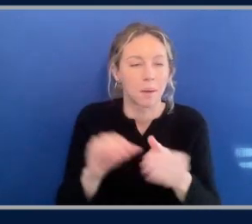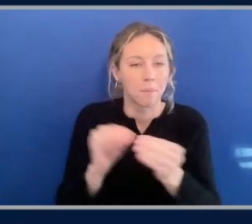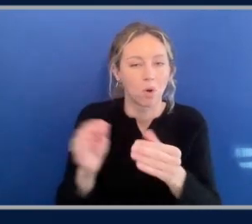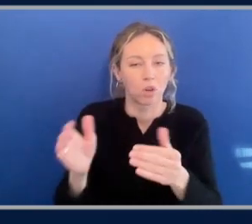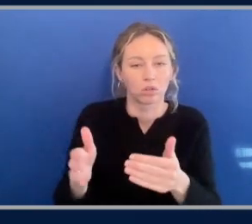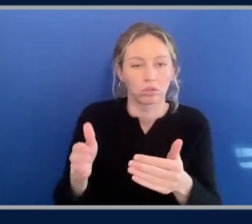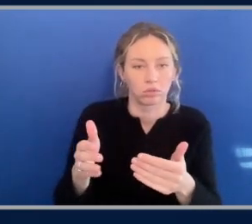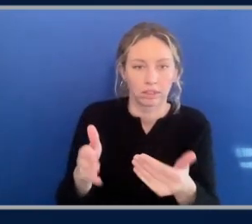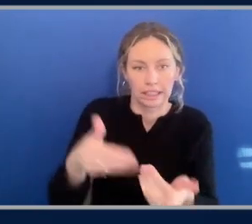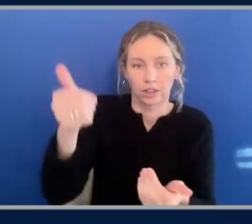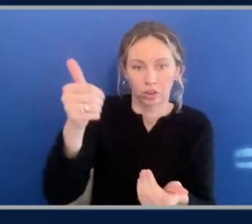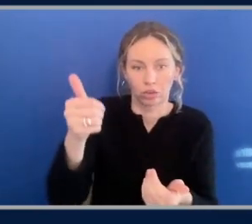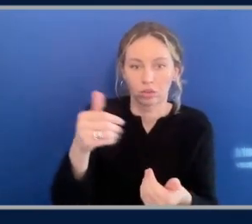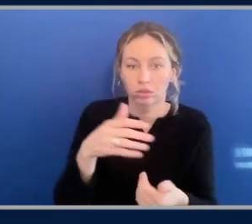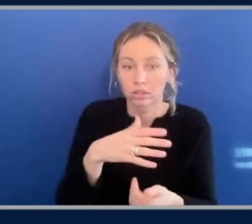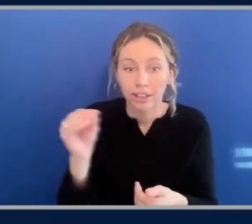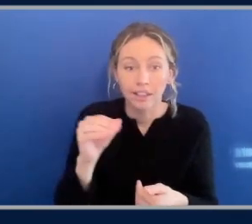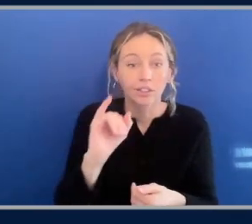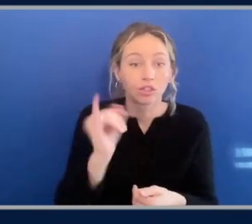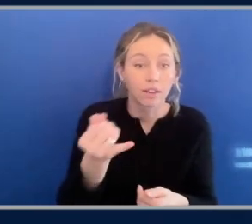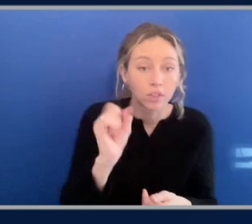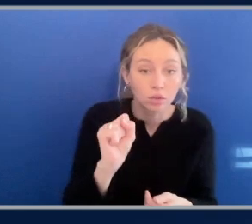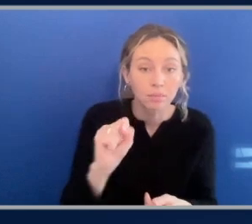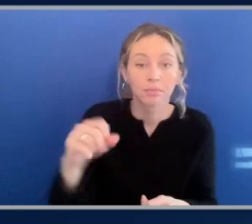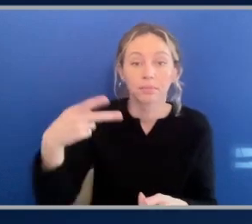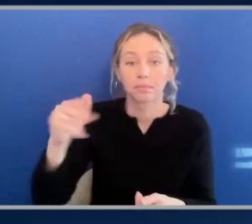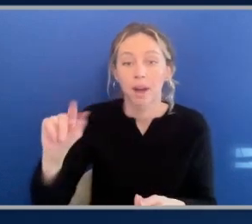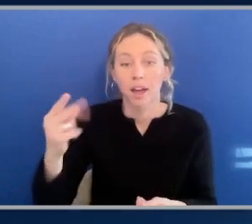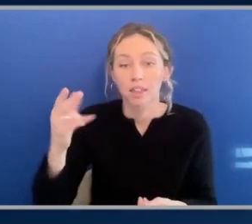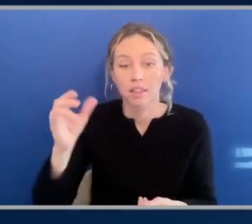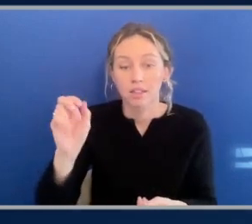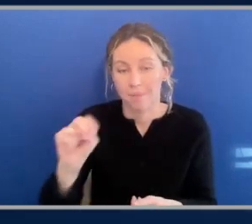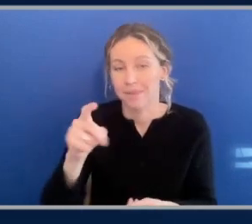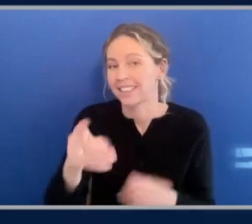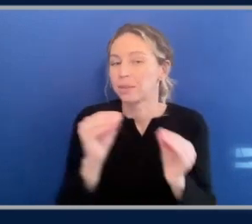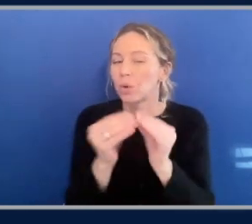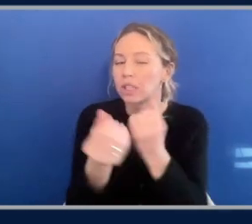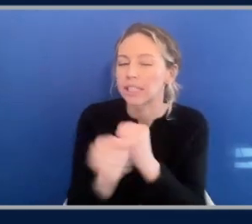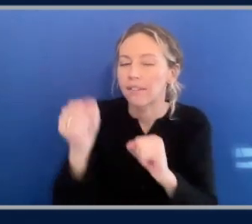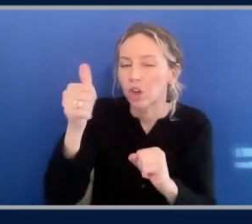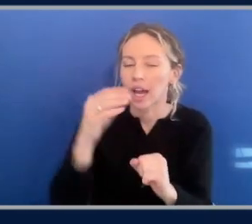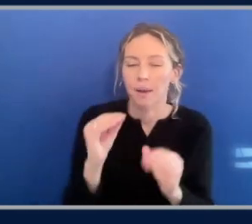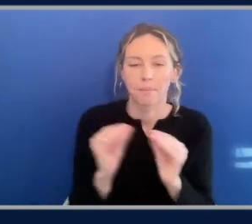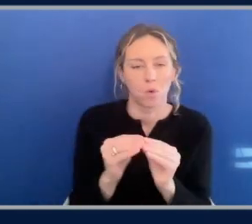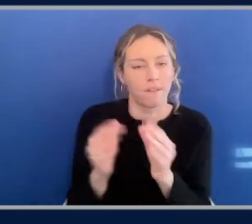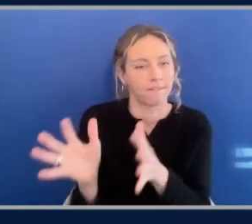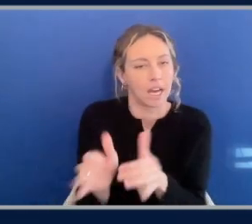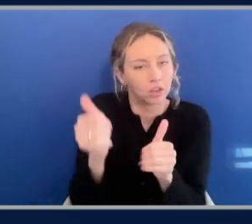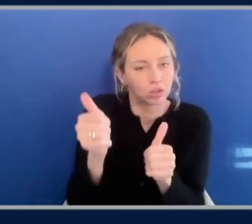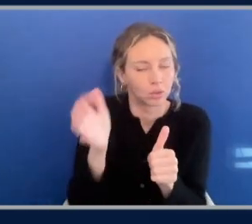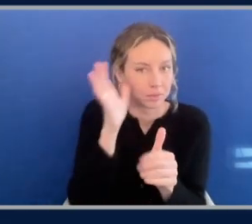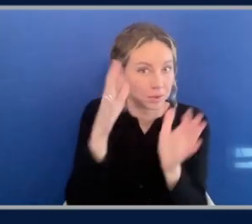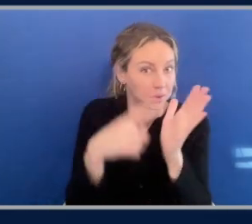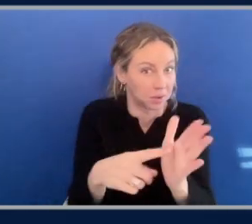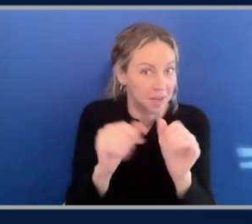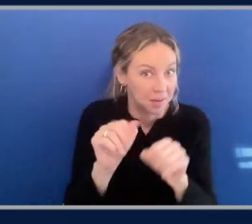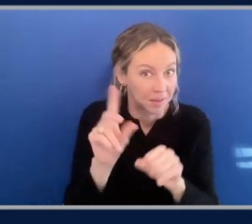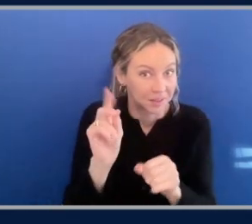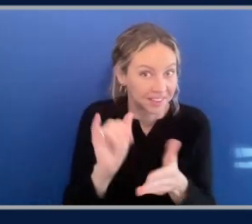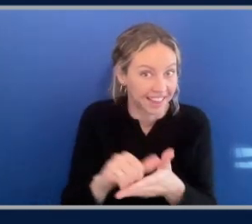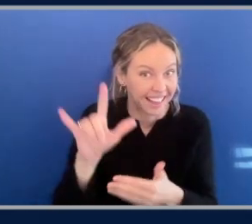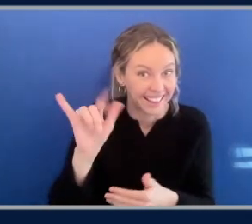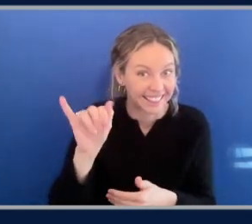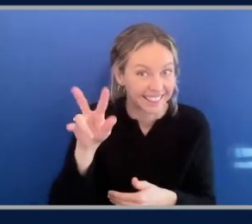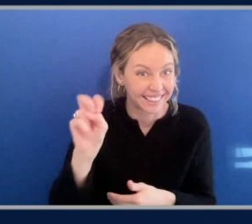JavaScript or Python. That's true. However, I think this is definitely much safer and, as I'll show you, much, much faster. Exactly. Should we try to see if we can do this live? Let's go for it. Is there a